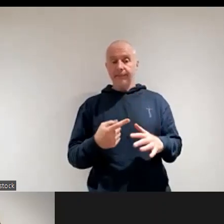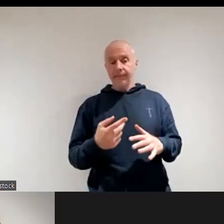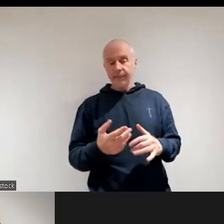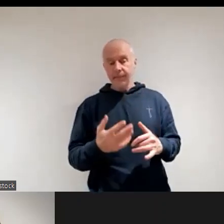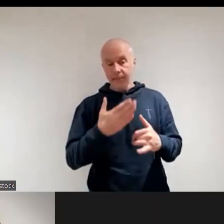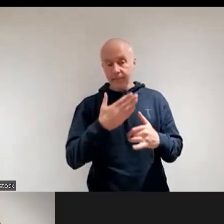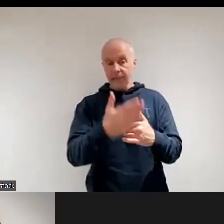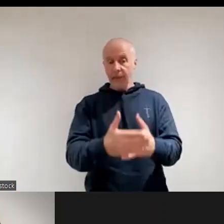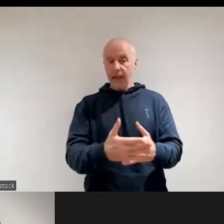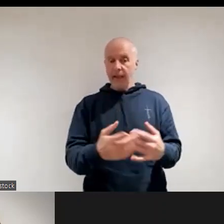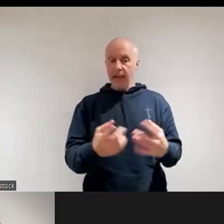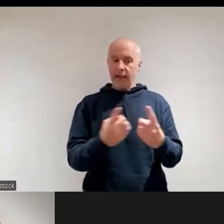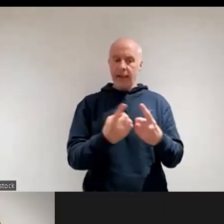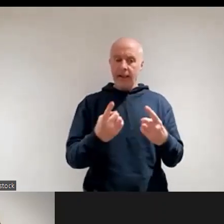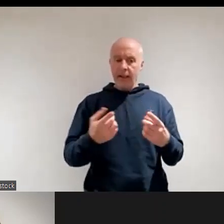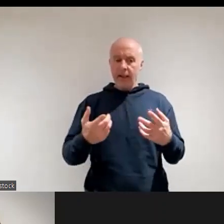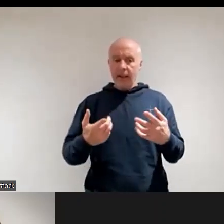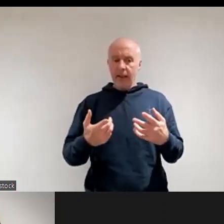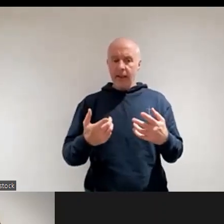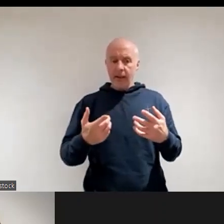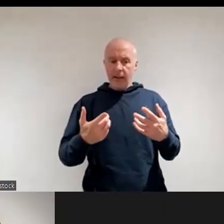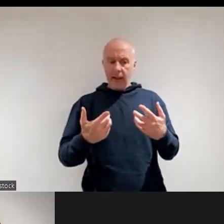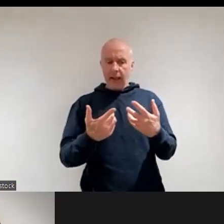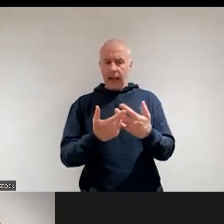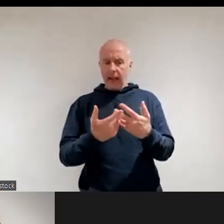is also how we work with DNO on that.